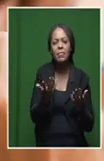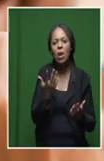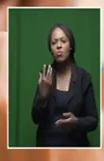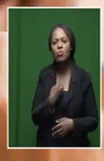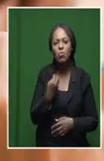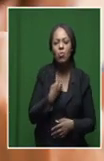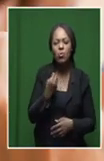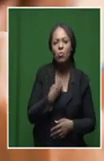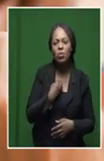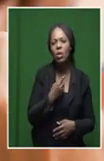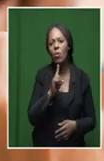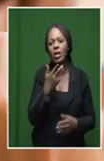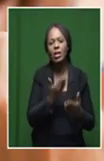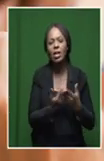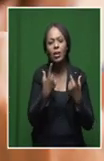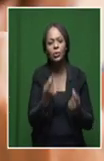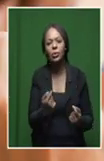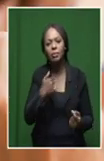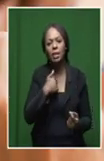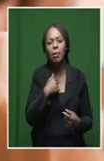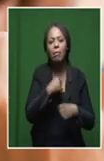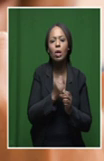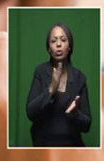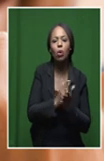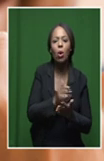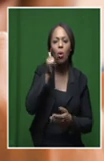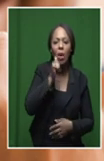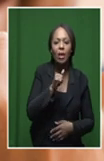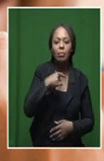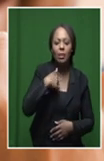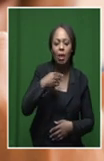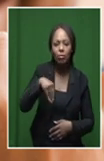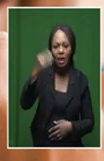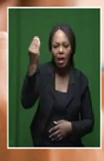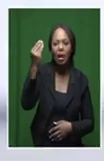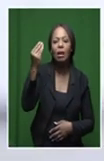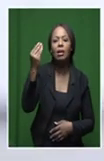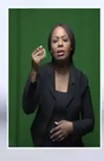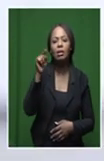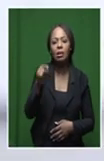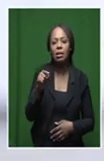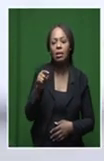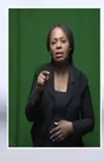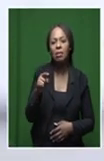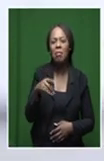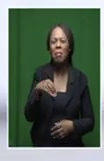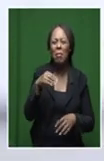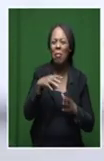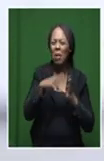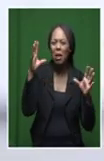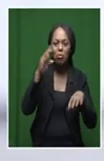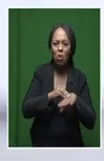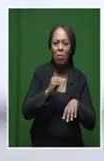person, what can I do to ensure that as I get older or when I am older, I don't have these big